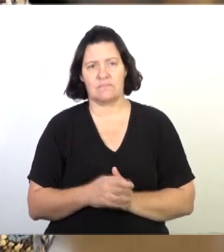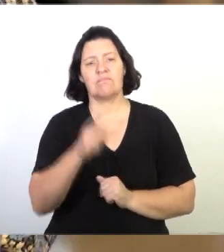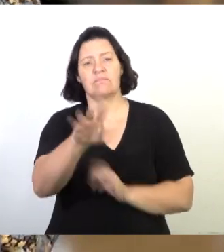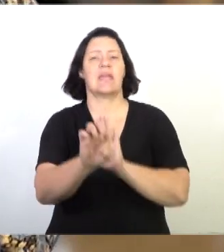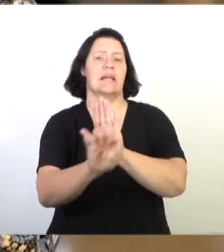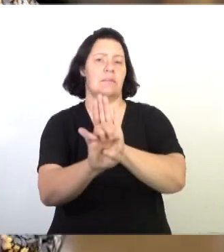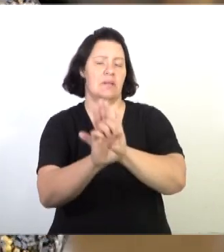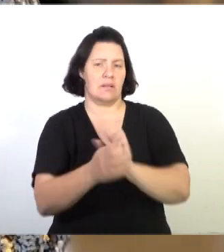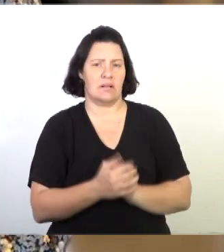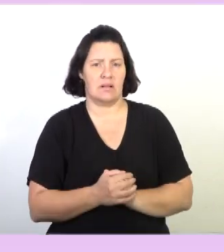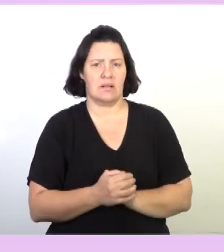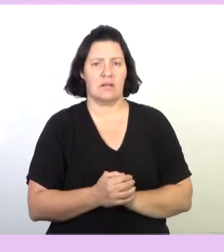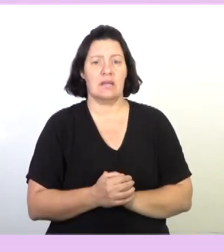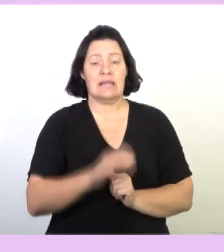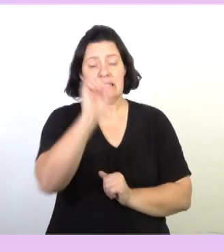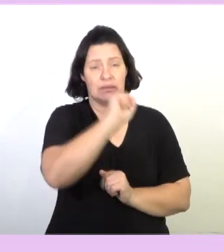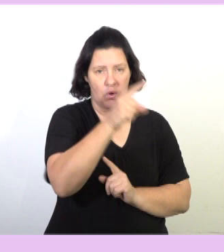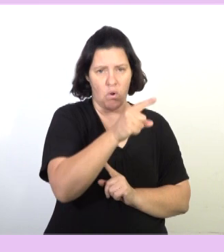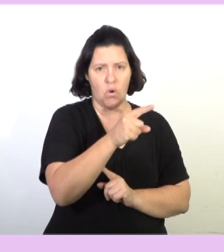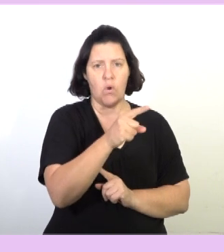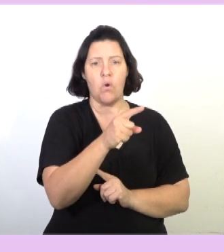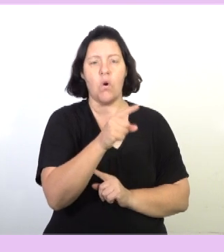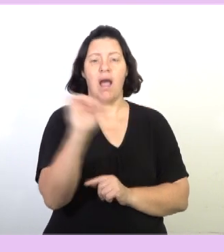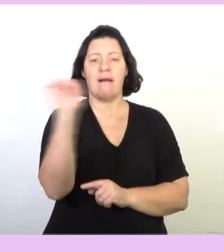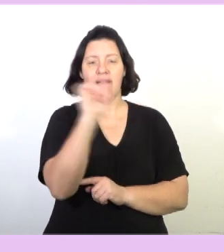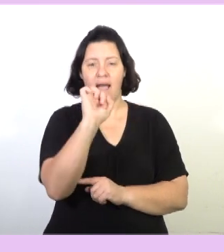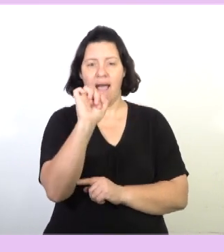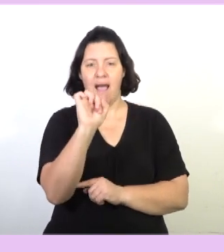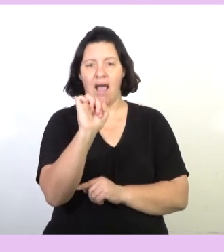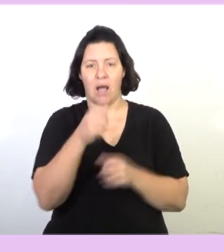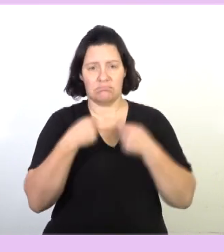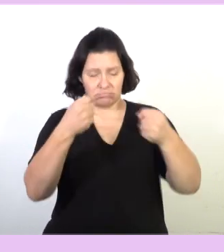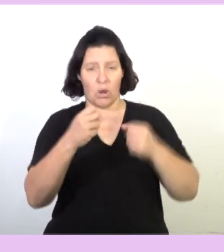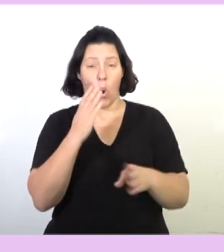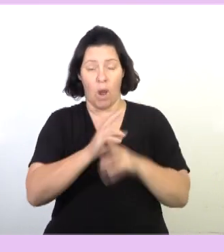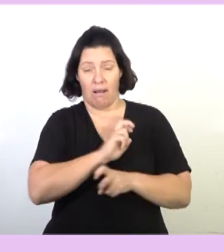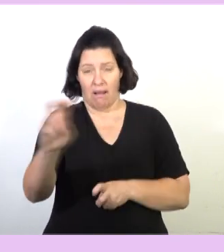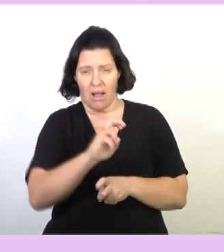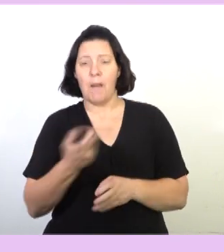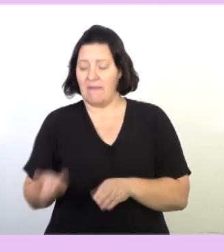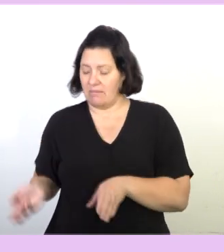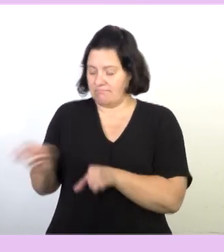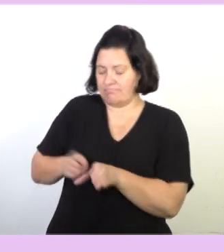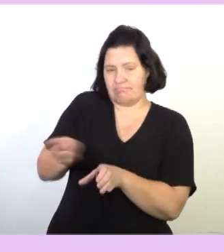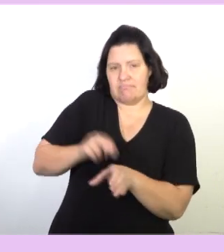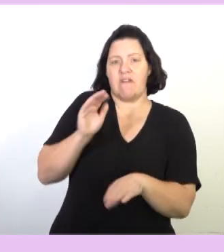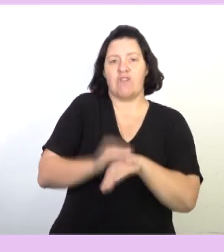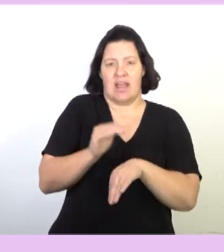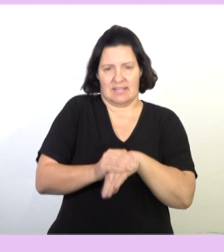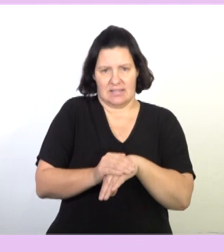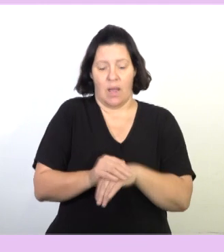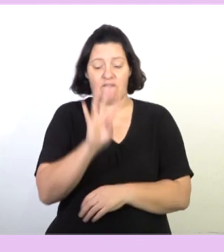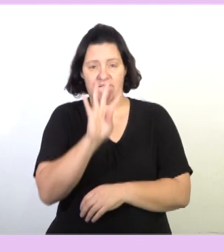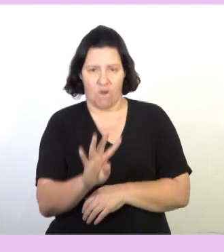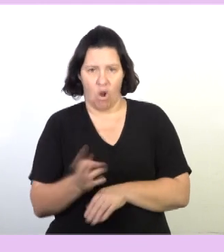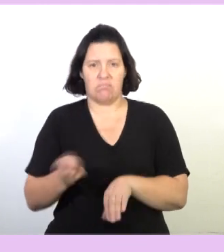Here is an example. Sipho has started a carpool to get to work. He travels with his 4 colleagues and